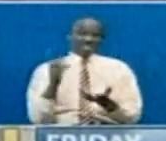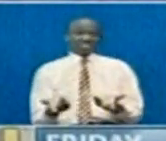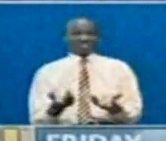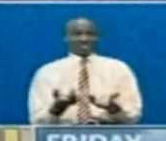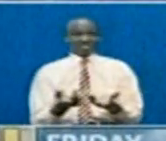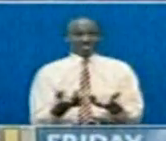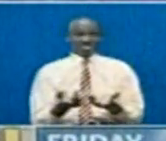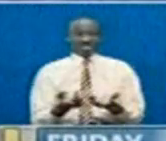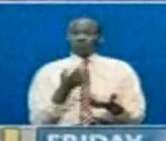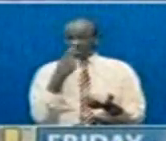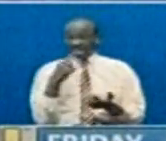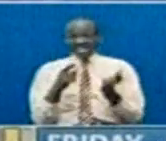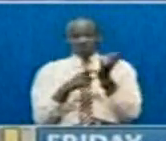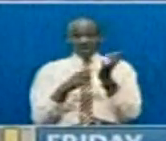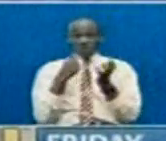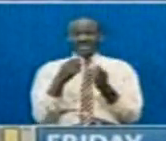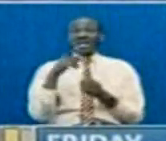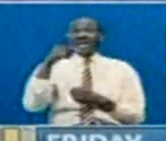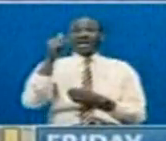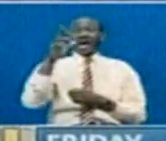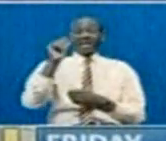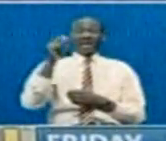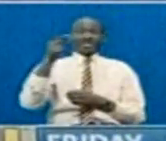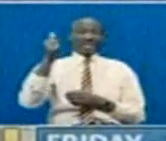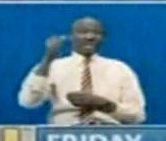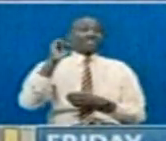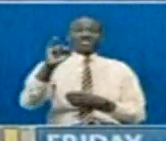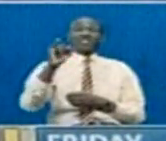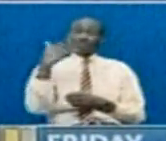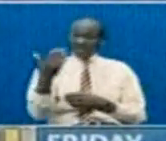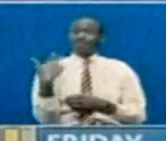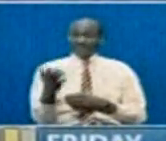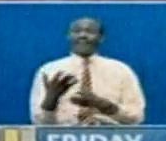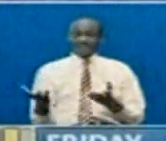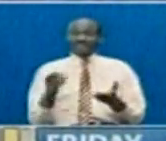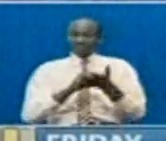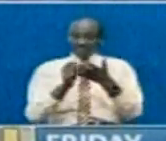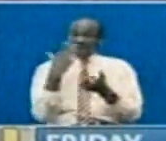Are you talking of the Kiswahili word karatasi? Yes, Wilis, karatasi. Karatasi ya